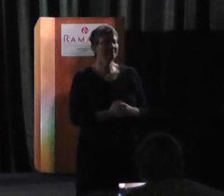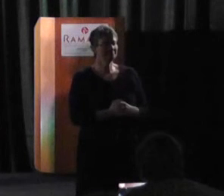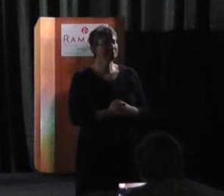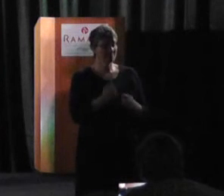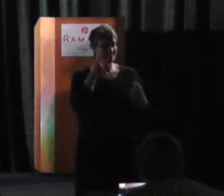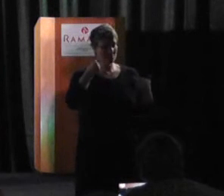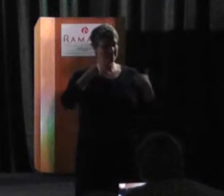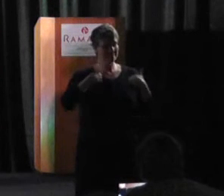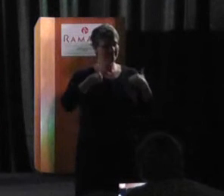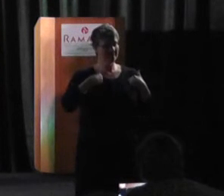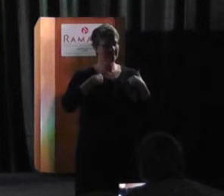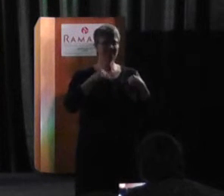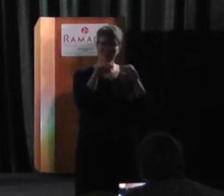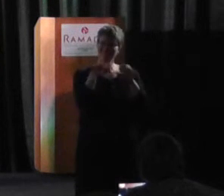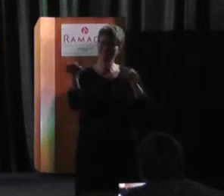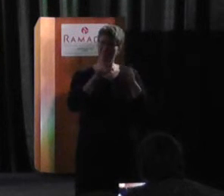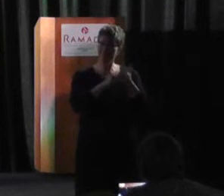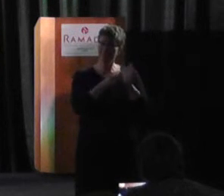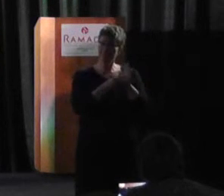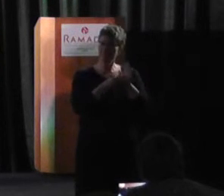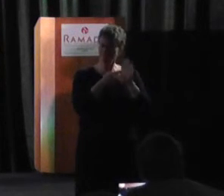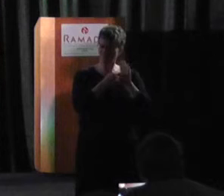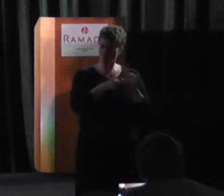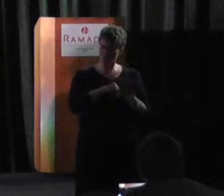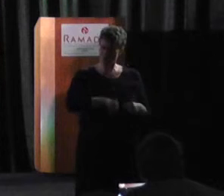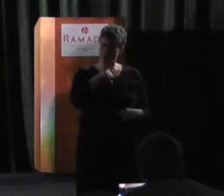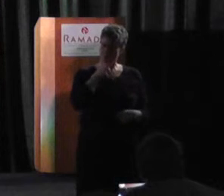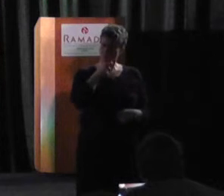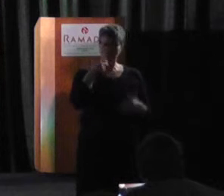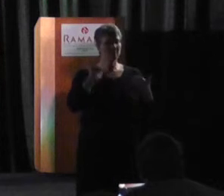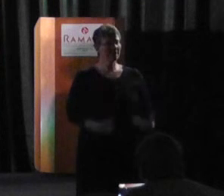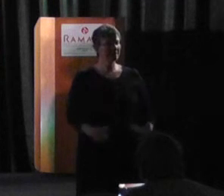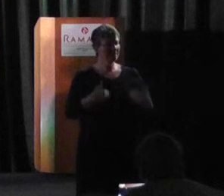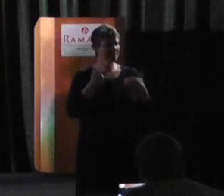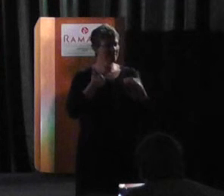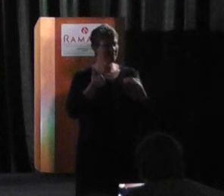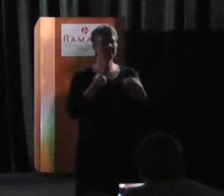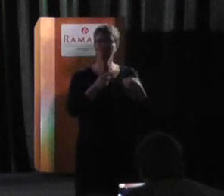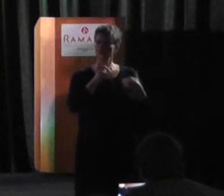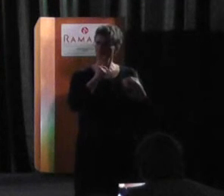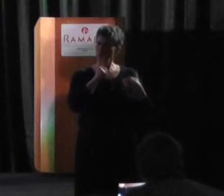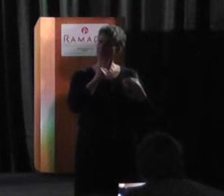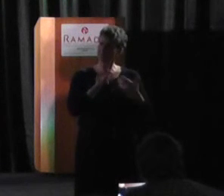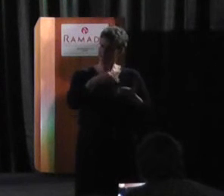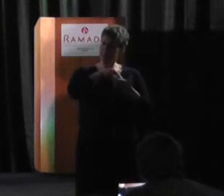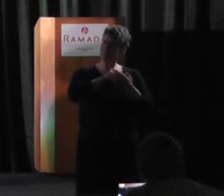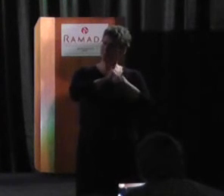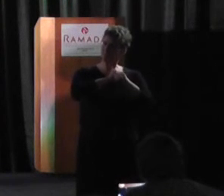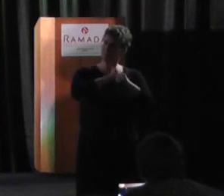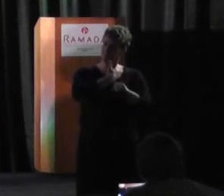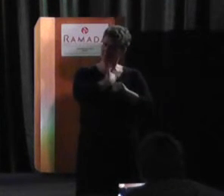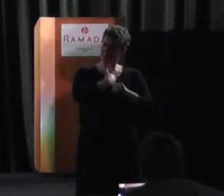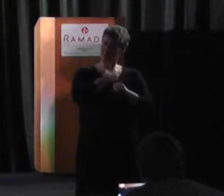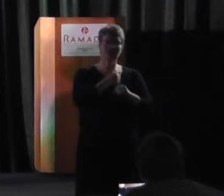for me, it means to be proud of who I am, to stand up for myself and for my